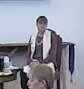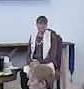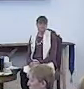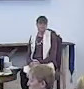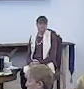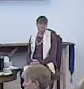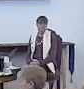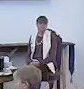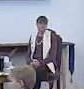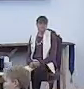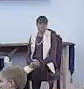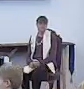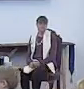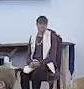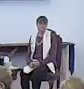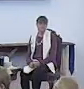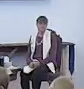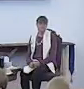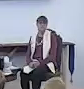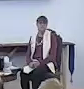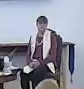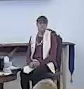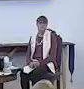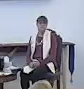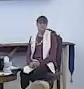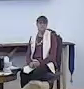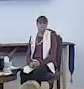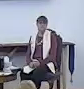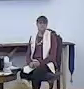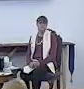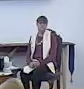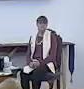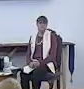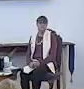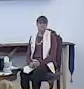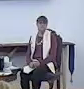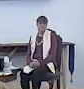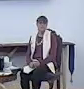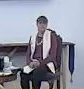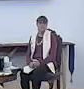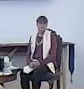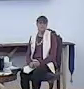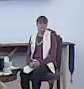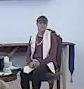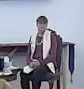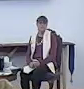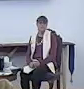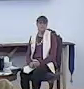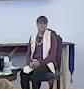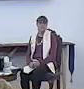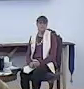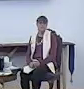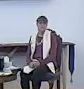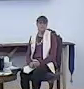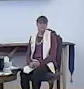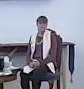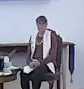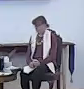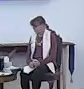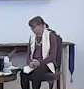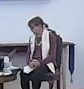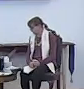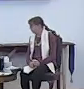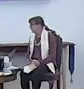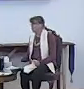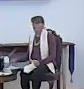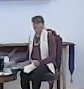It just doesn't. Yeah. The system is not pushed on it. So I'm gonna try this one. It's like, can we eat